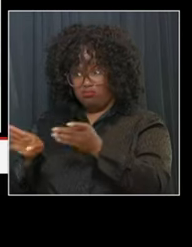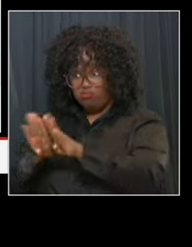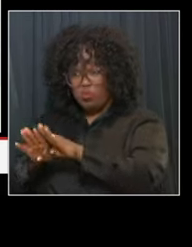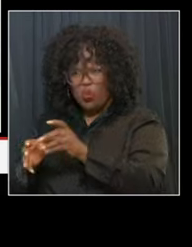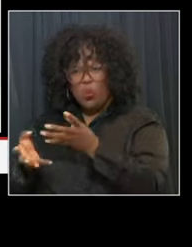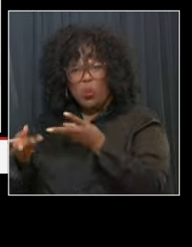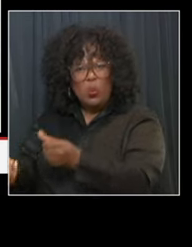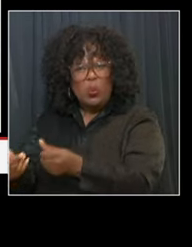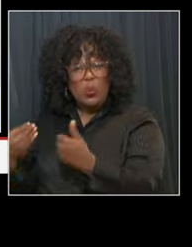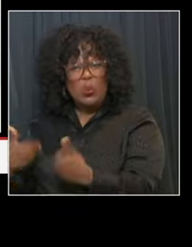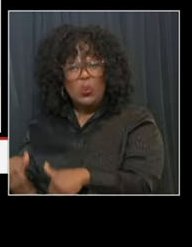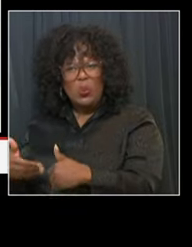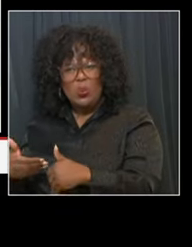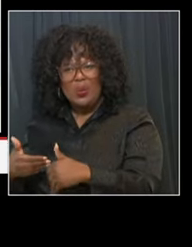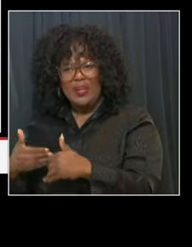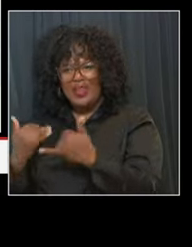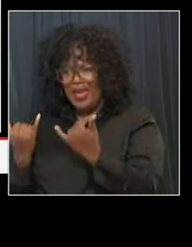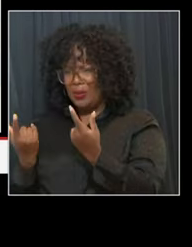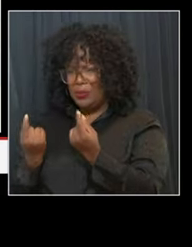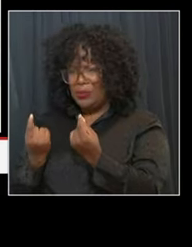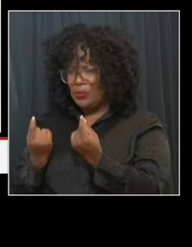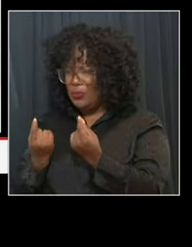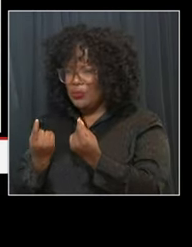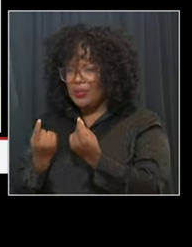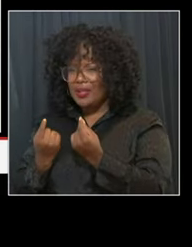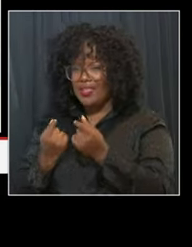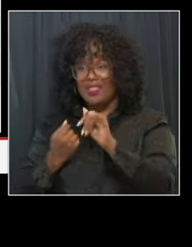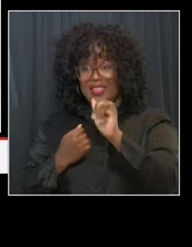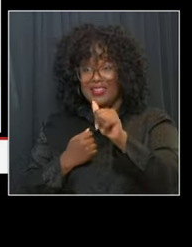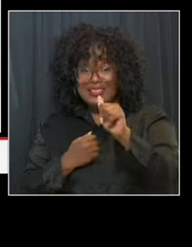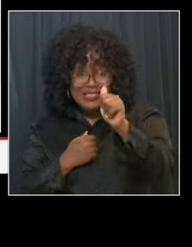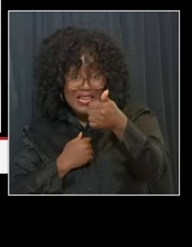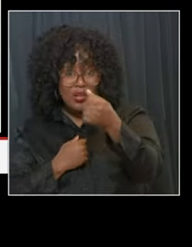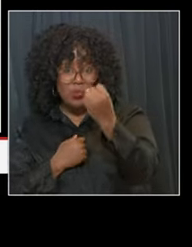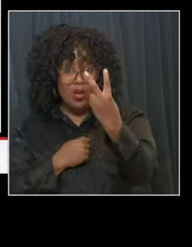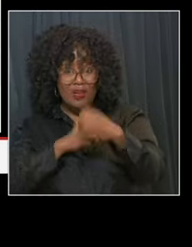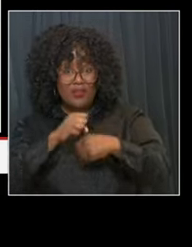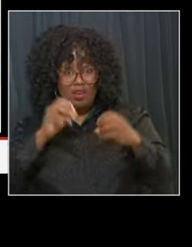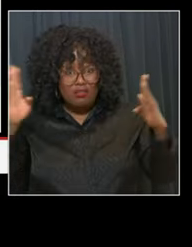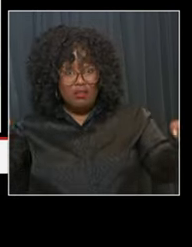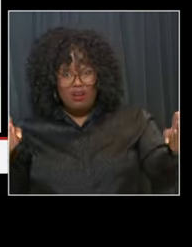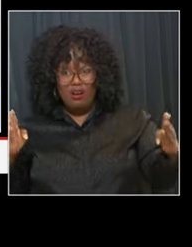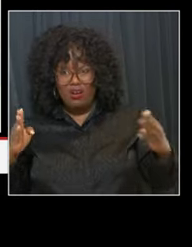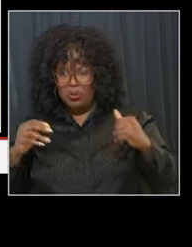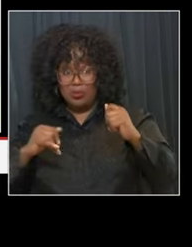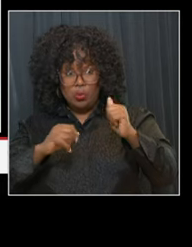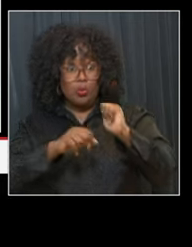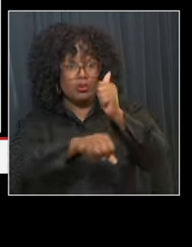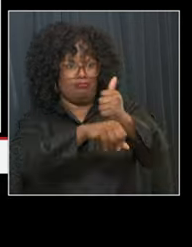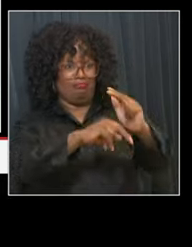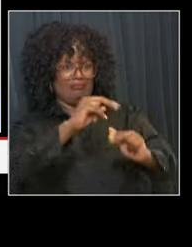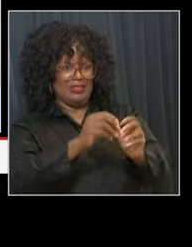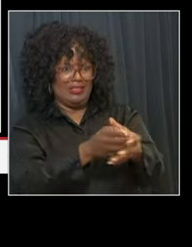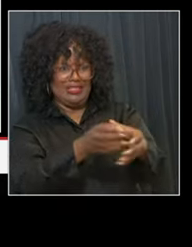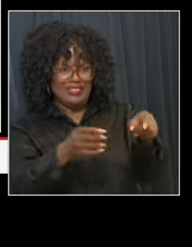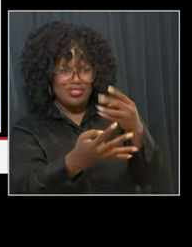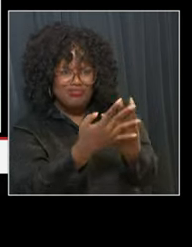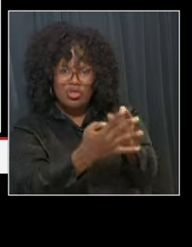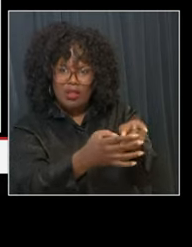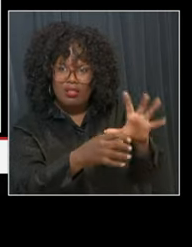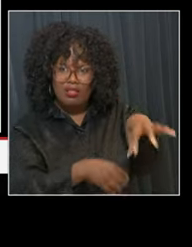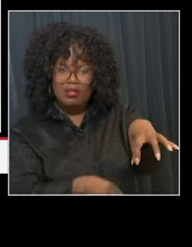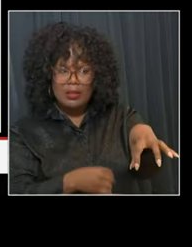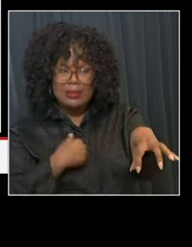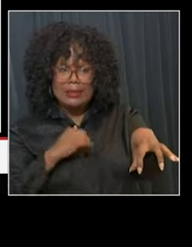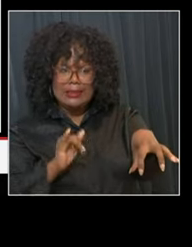years. So we occupy buildings as the government that we run, we maintain, we run the